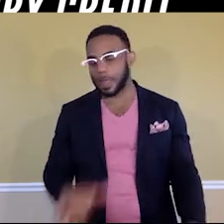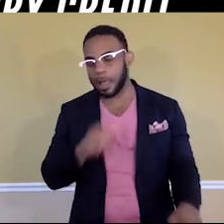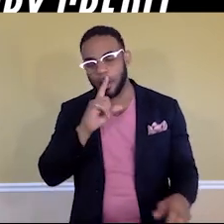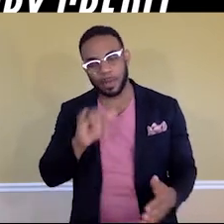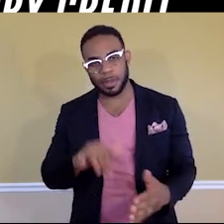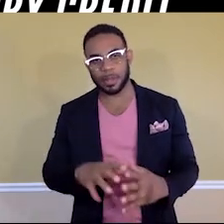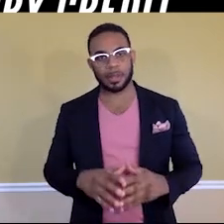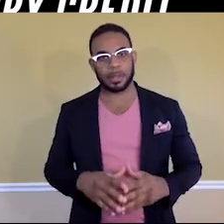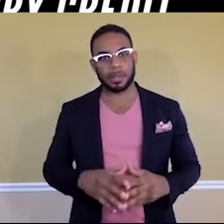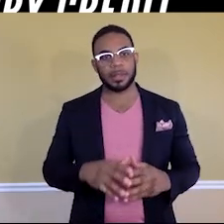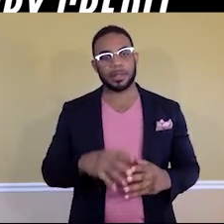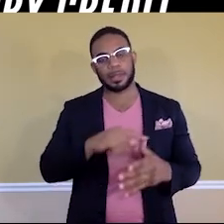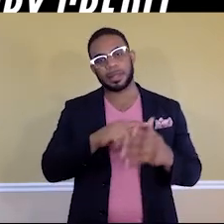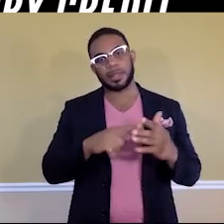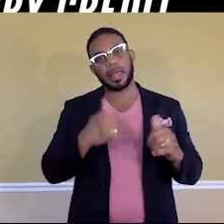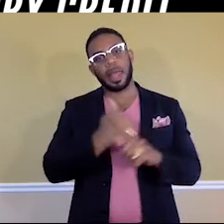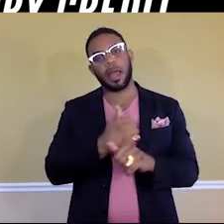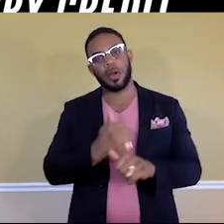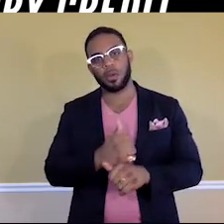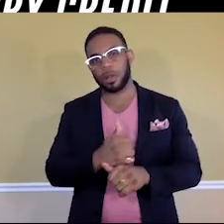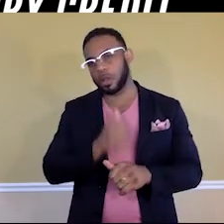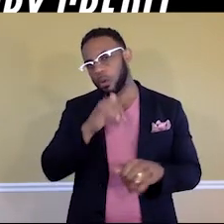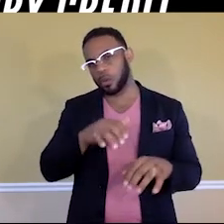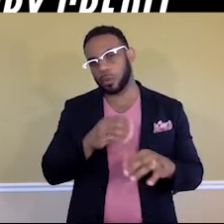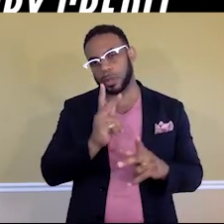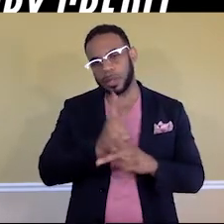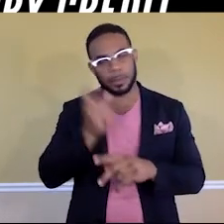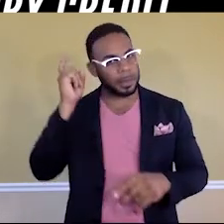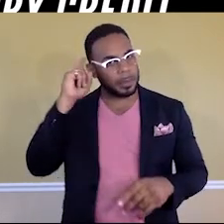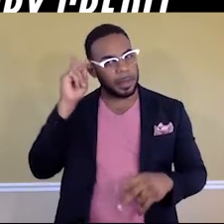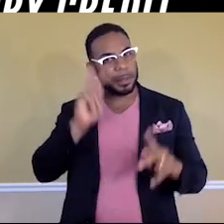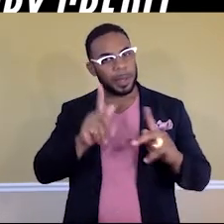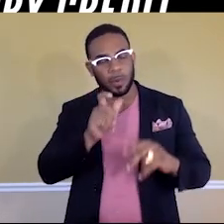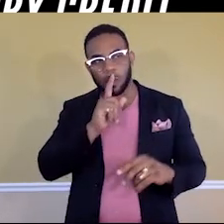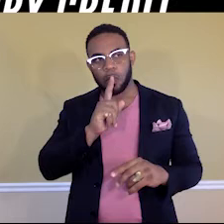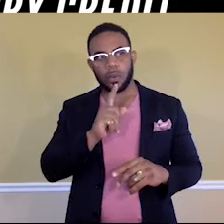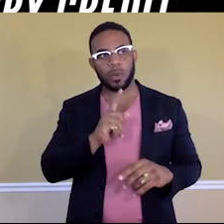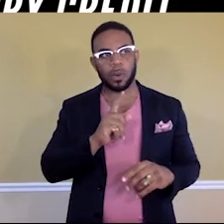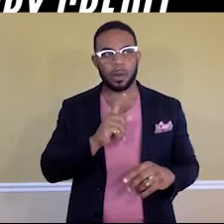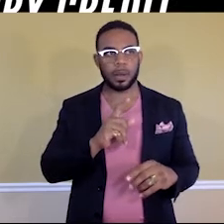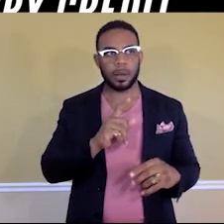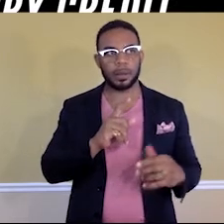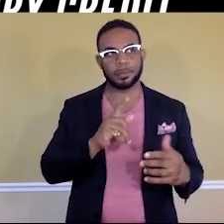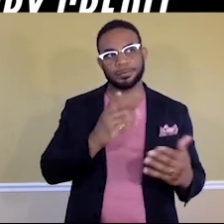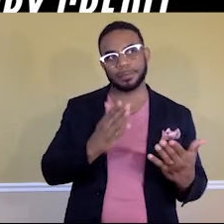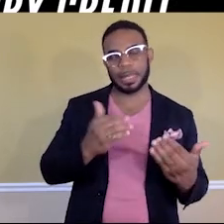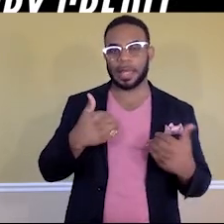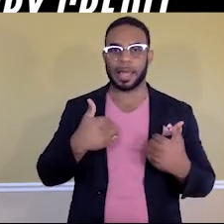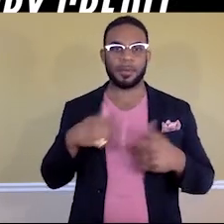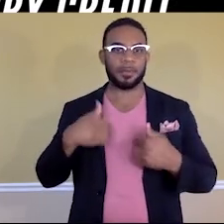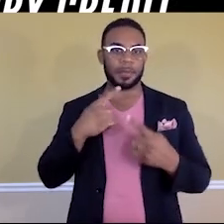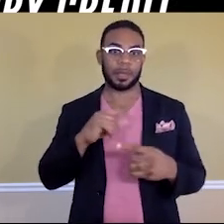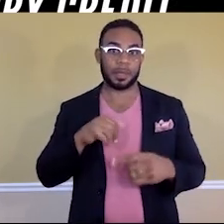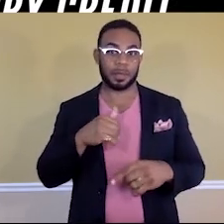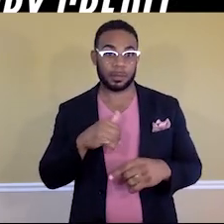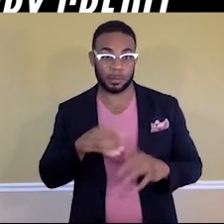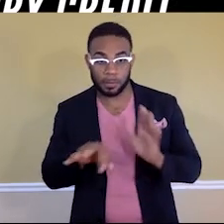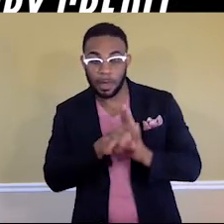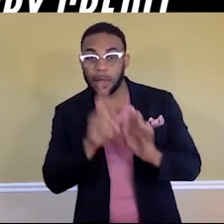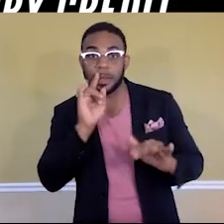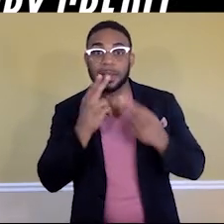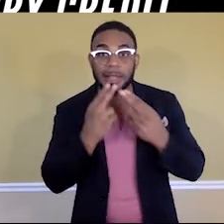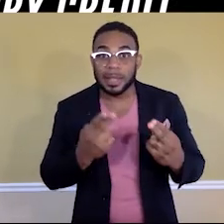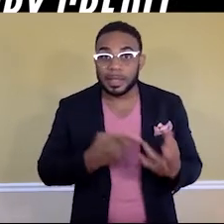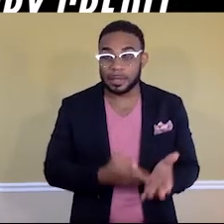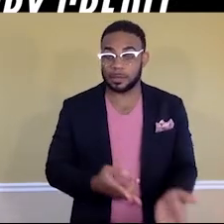that, these algorithms don't take into account people who may have been found innocent of